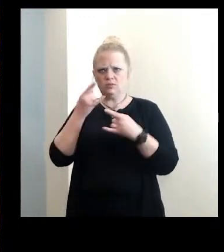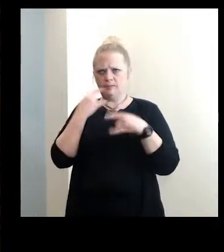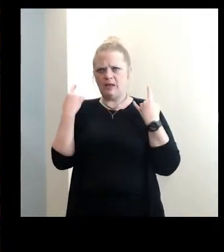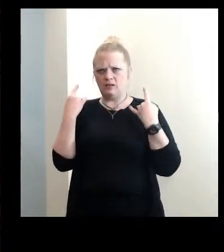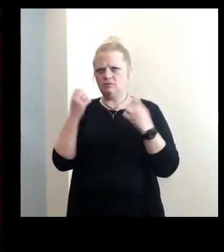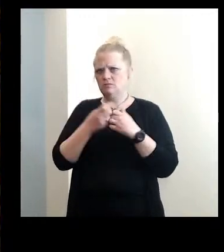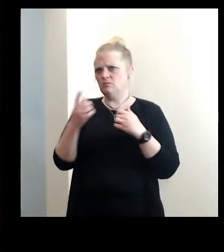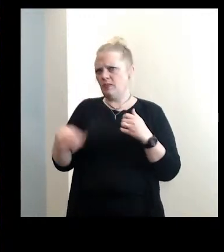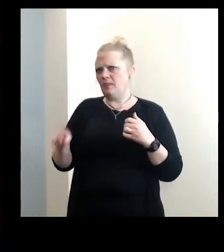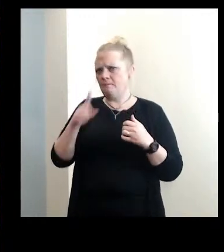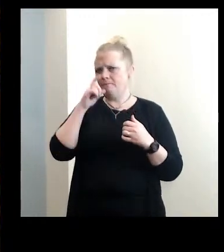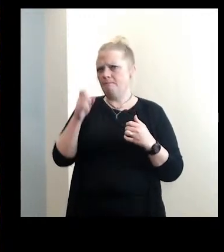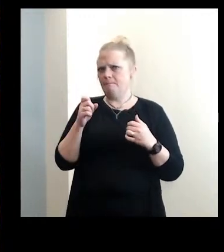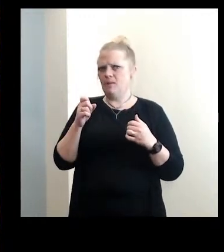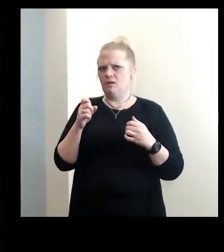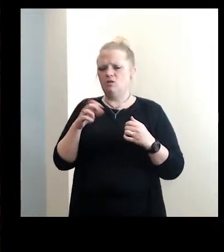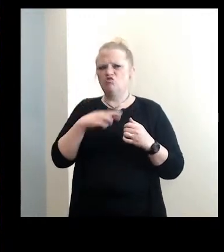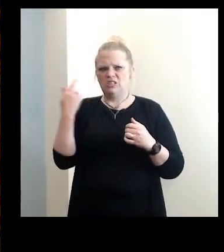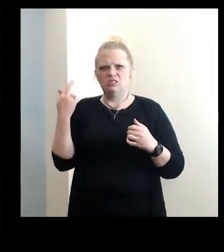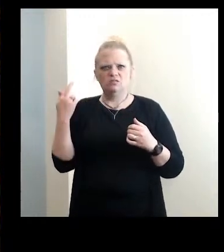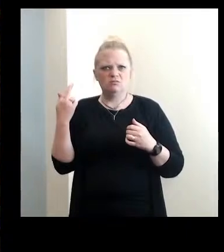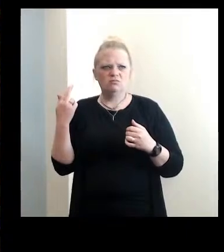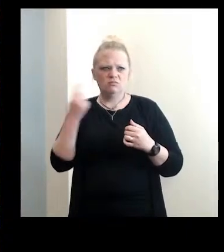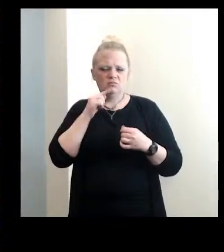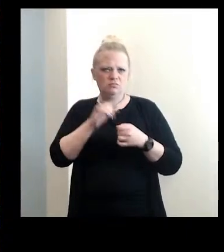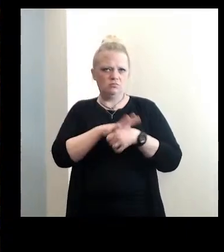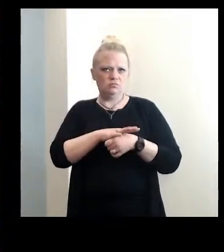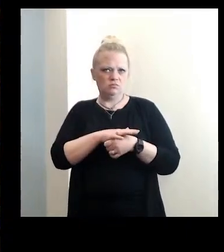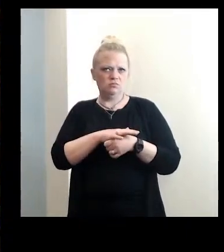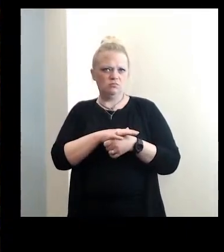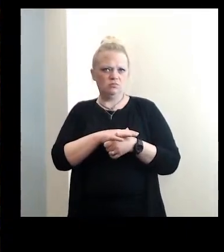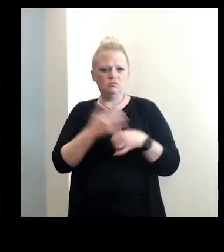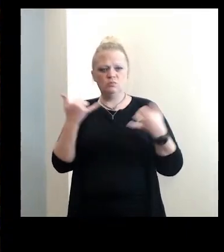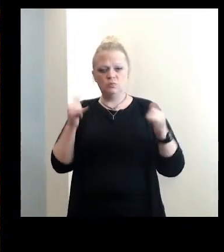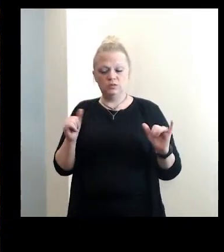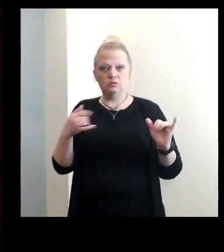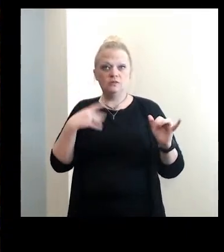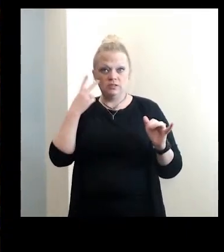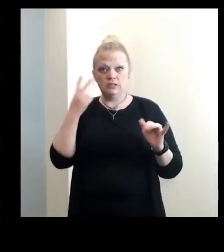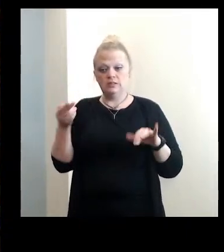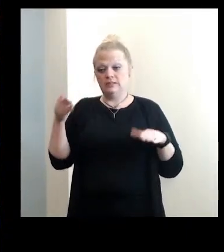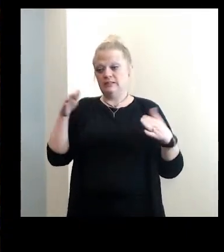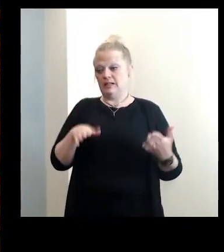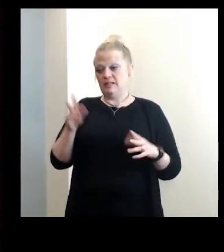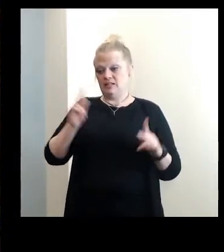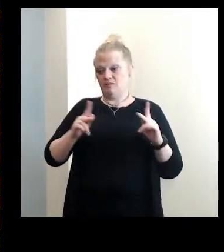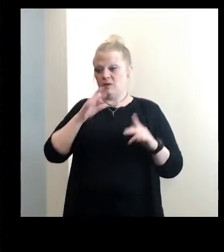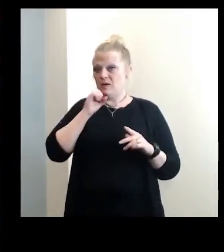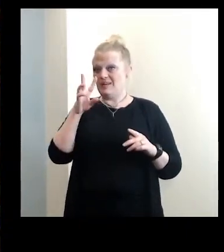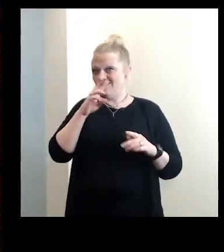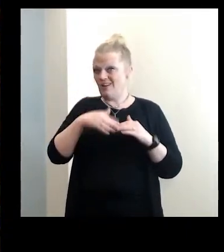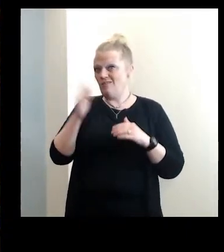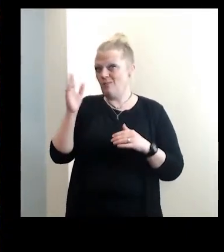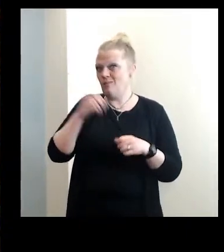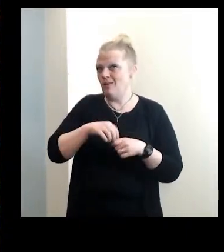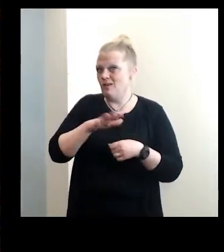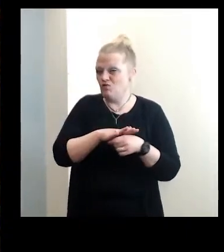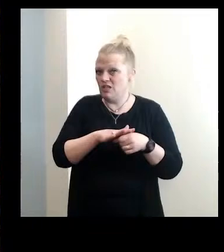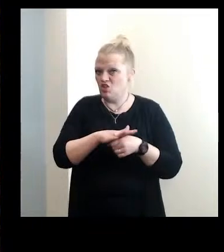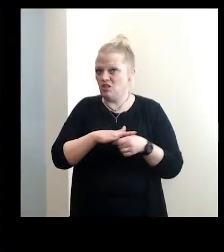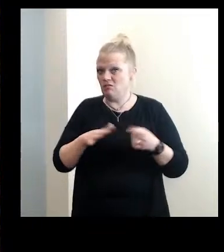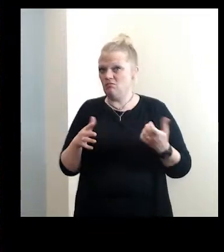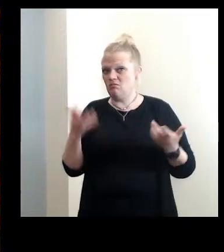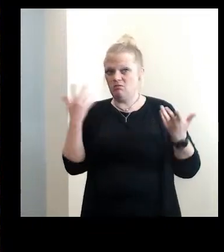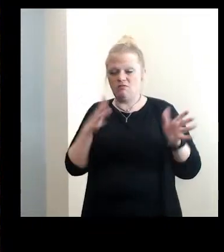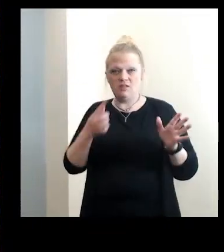mask around those because they're very much at risk for COVID-19, and we still have seen deaths of people 65 plus in this region. And